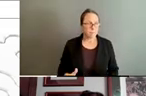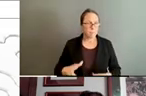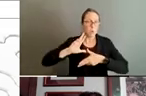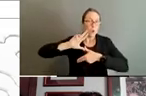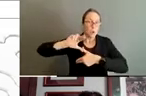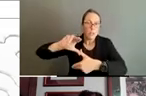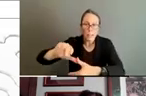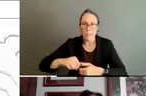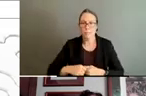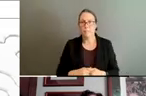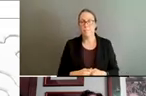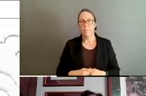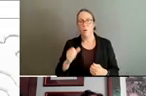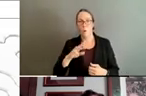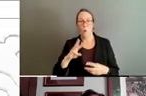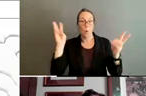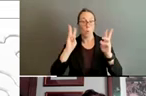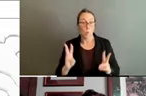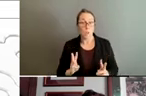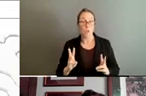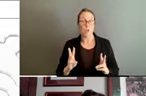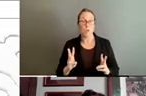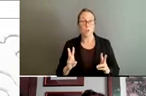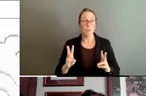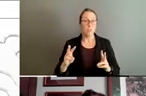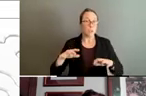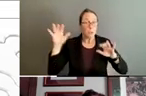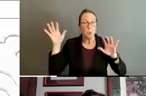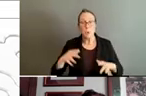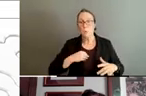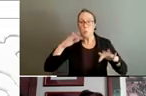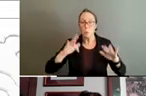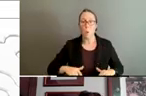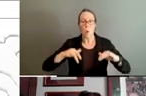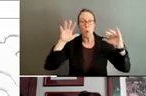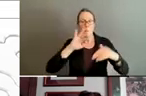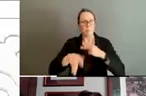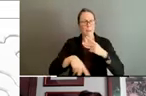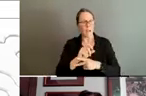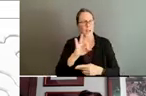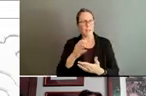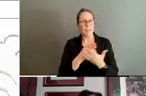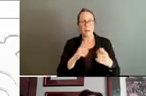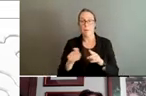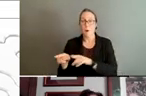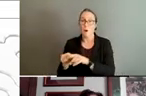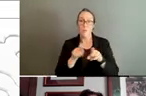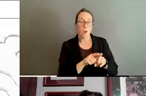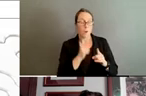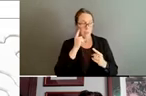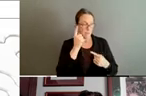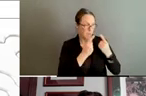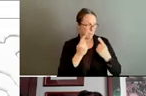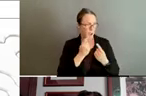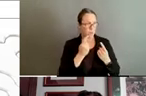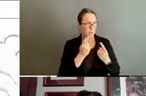or winter storm Uri, but also just thinking of with our population and our loved ones, that